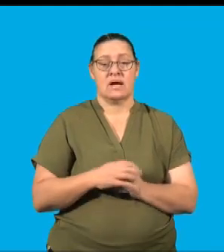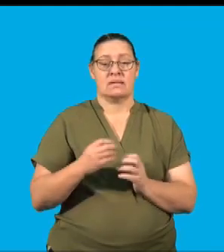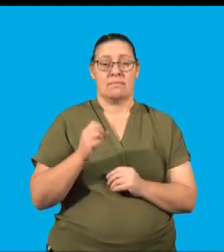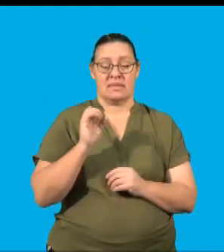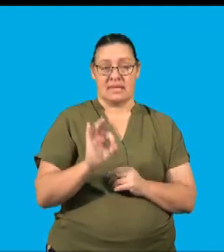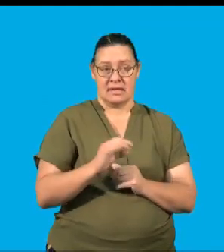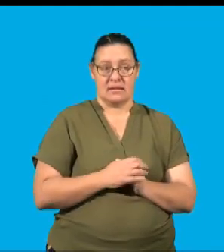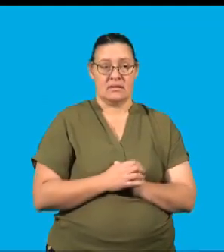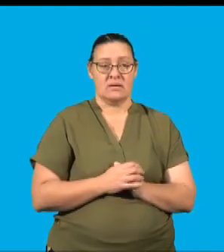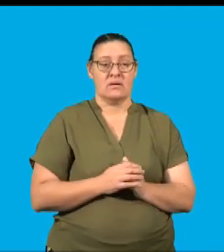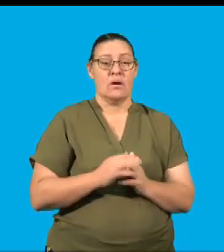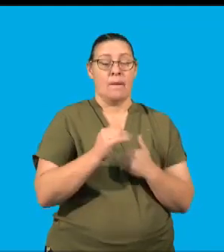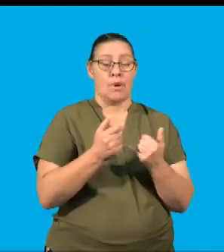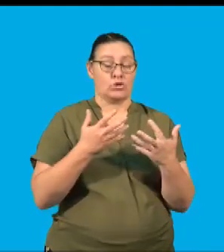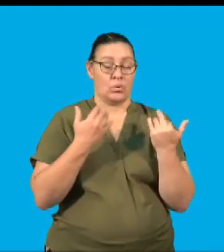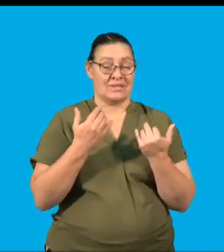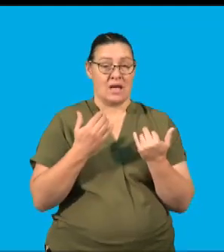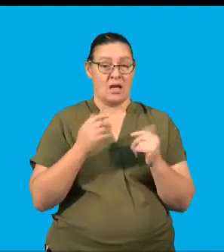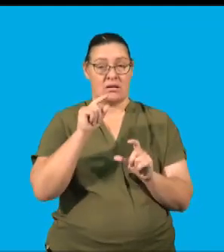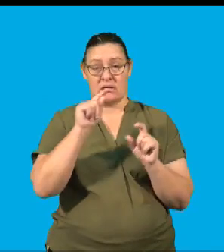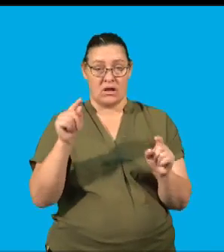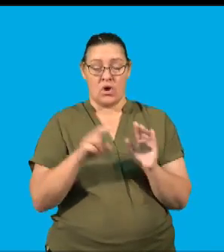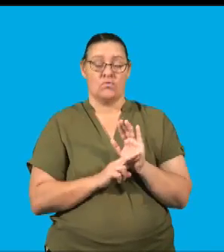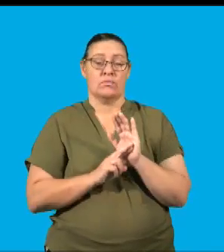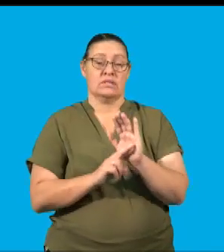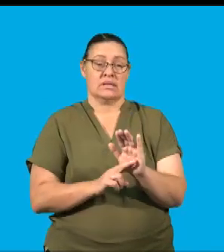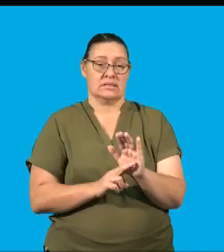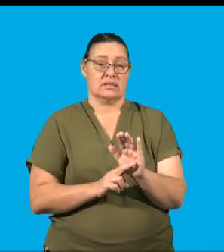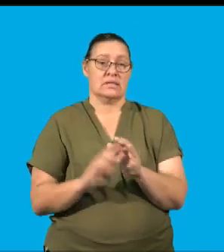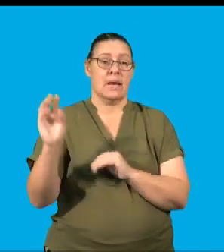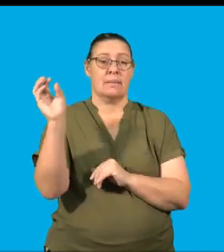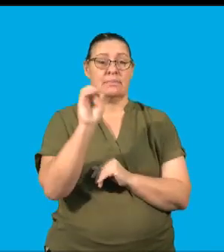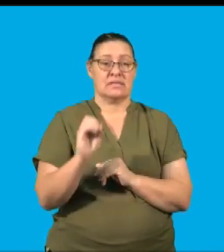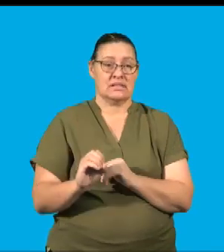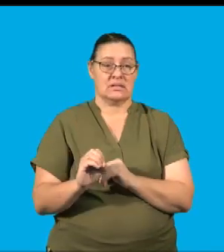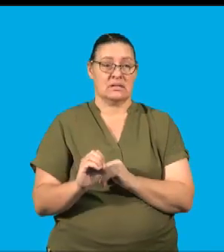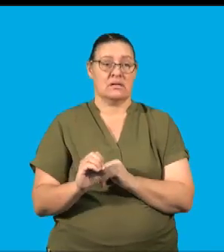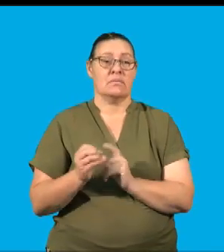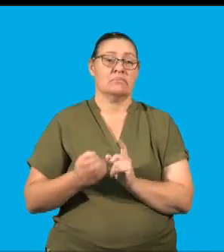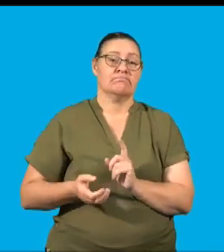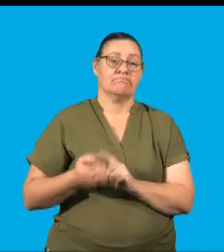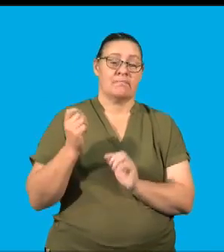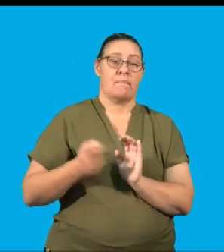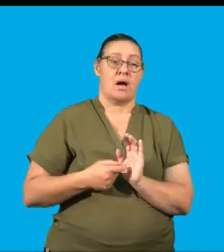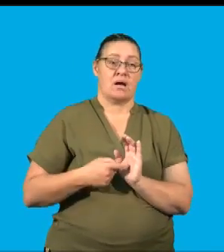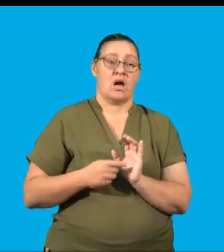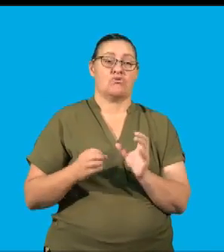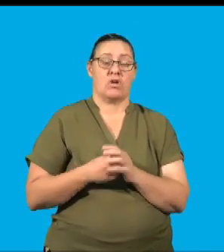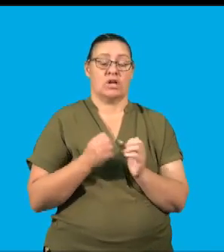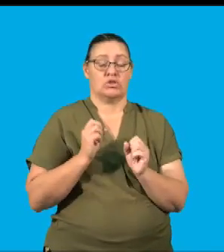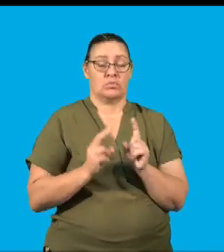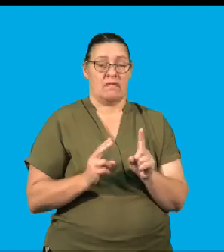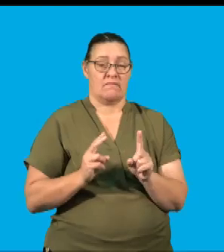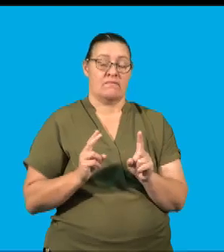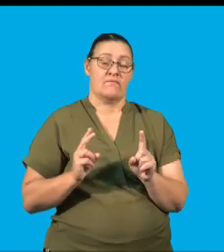Number 3, the two box and whisker plots represent the percentage marks achieved by two grade